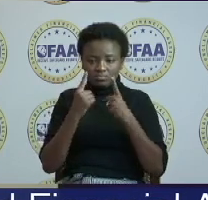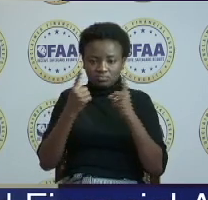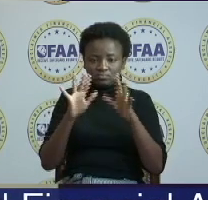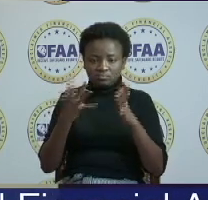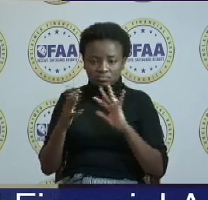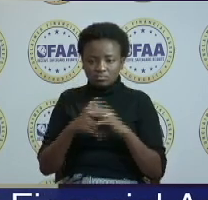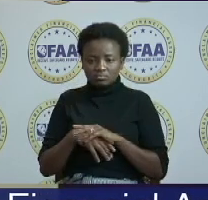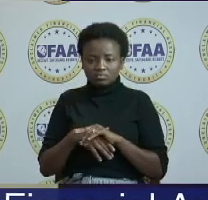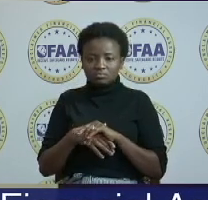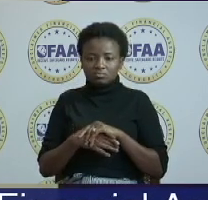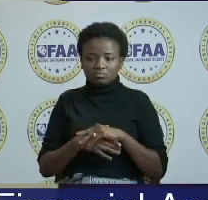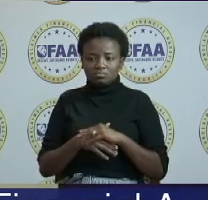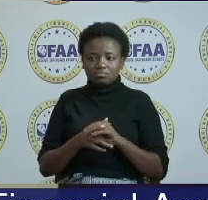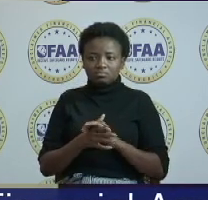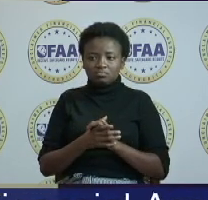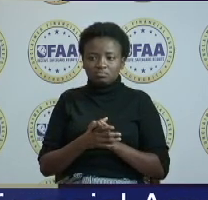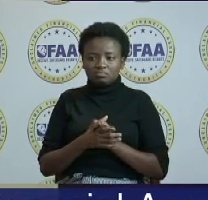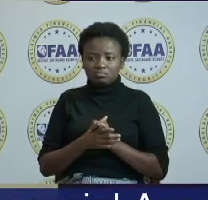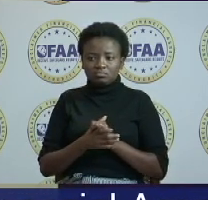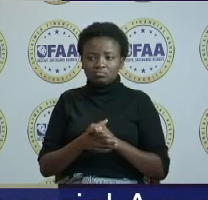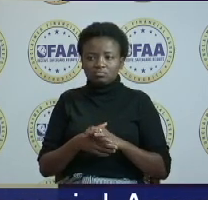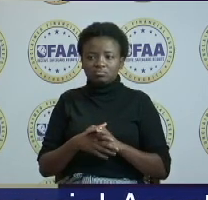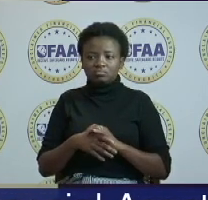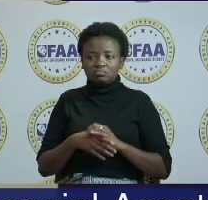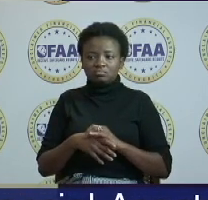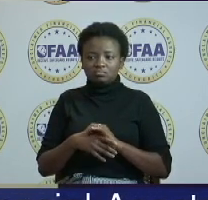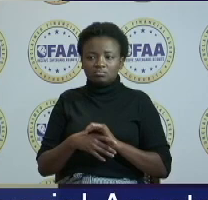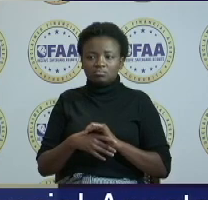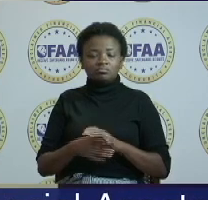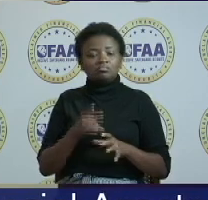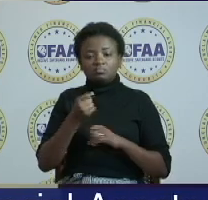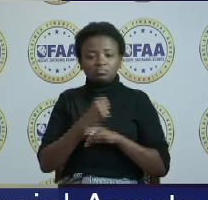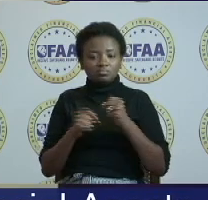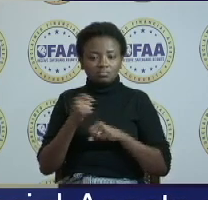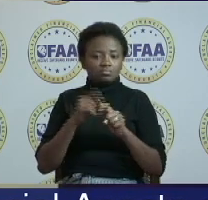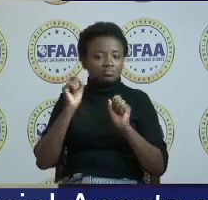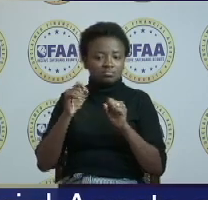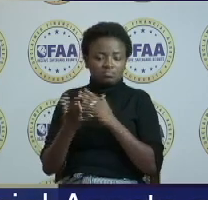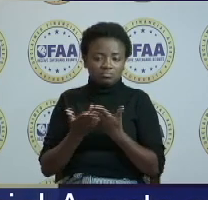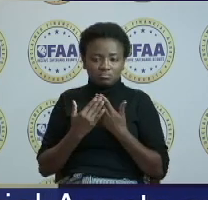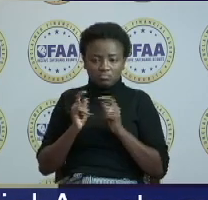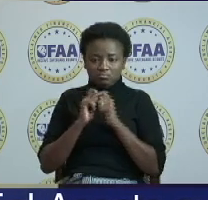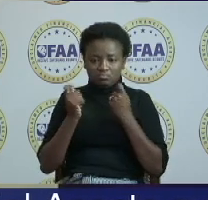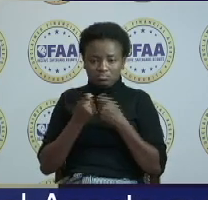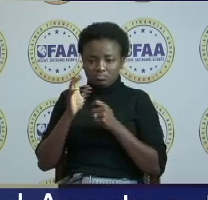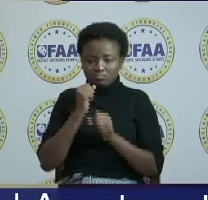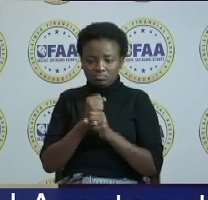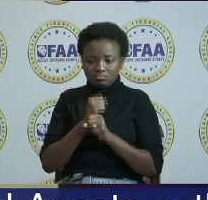a vital response and results that can help the team that is working behind the innovation aspect